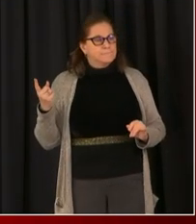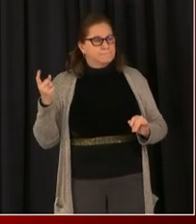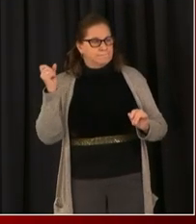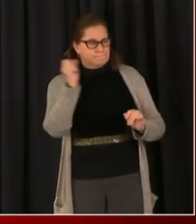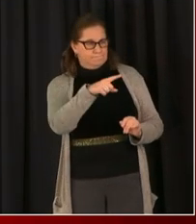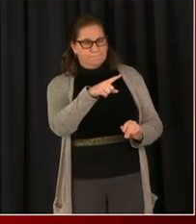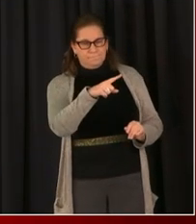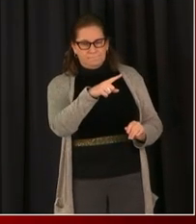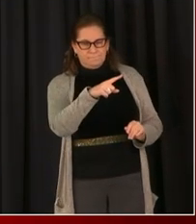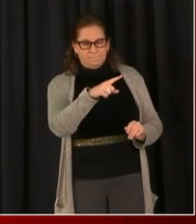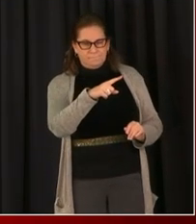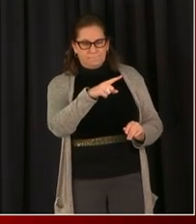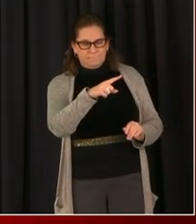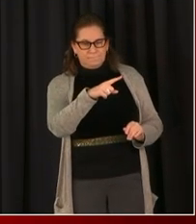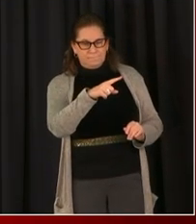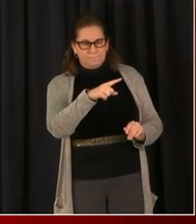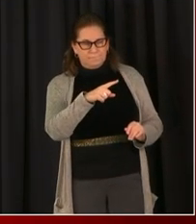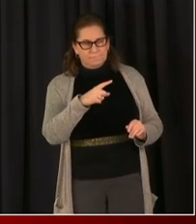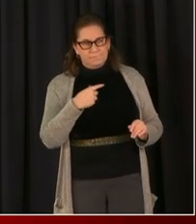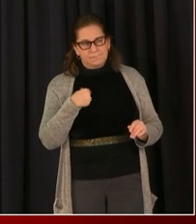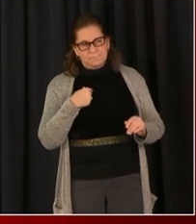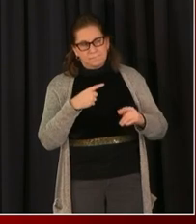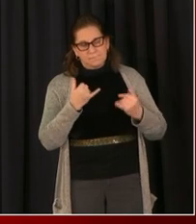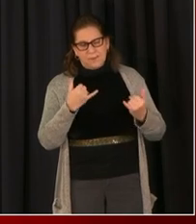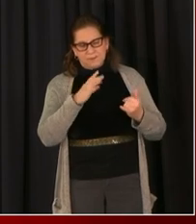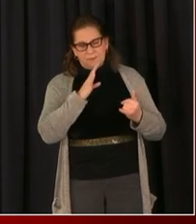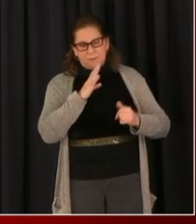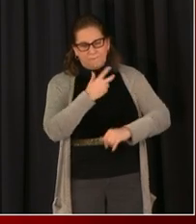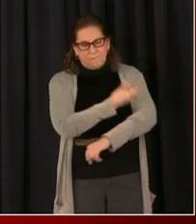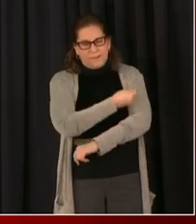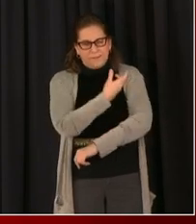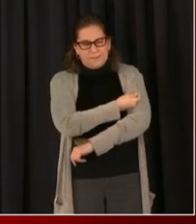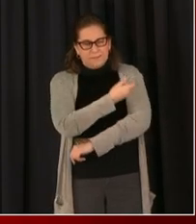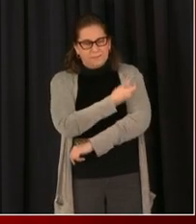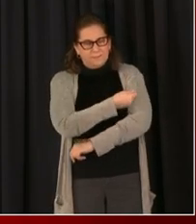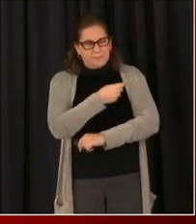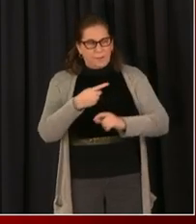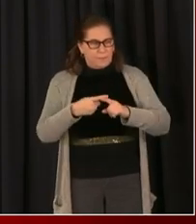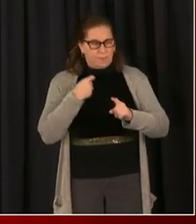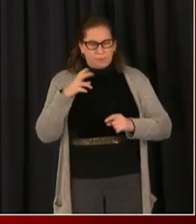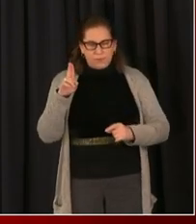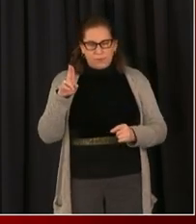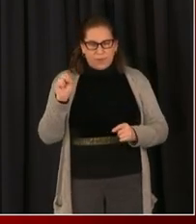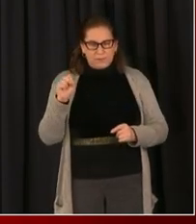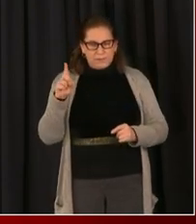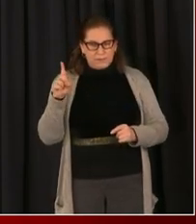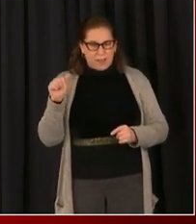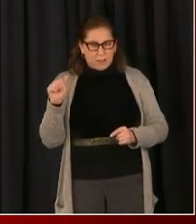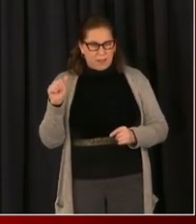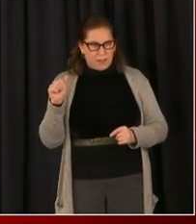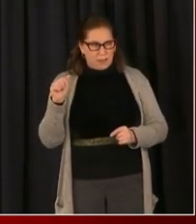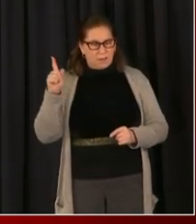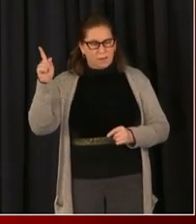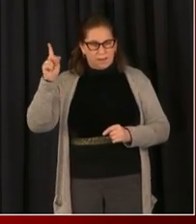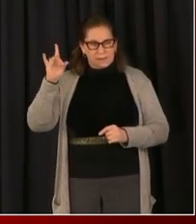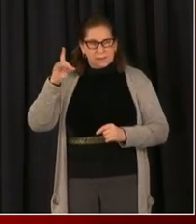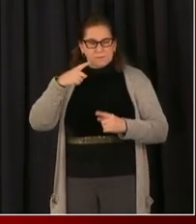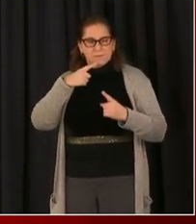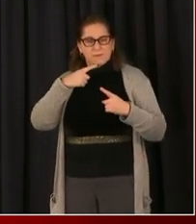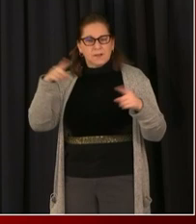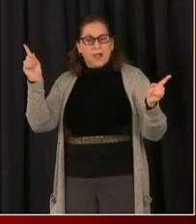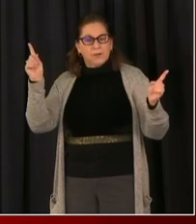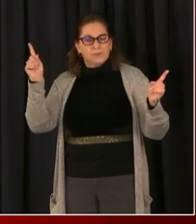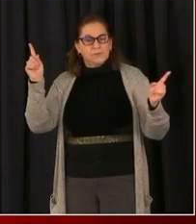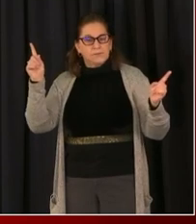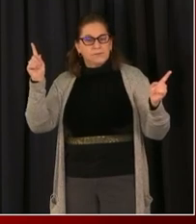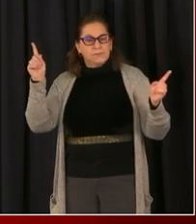so on vaccines then, the U.S. Department of Health and Human Services told us that basically